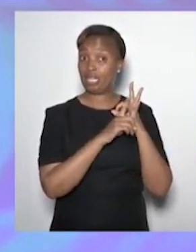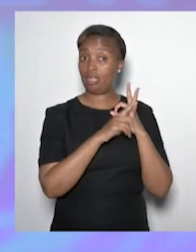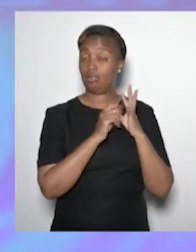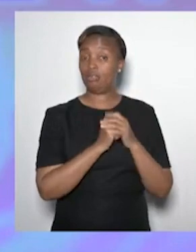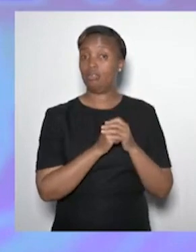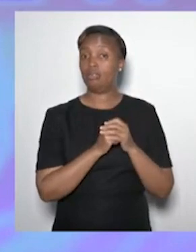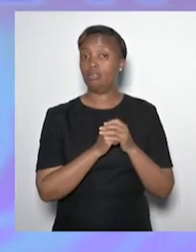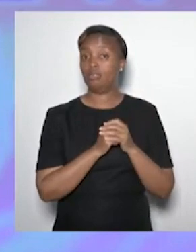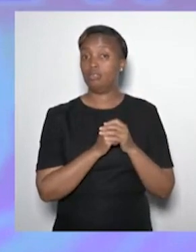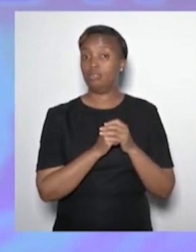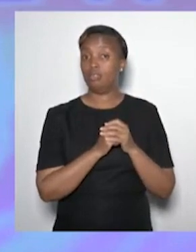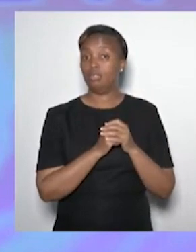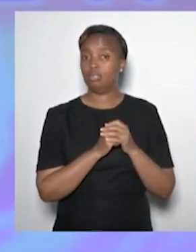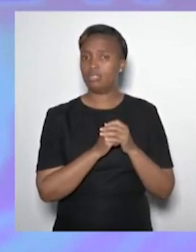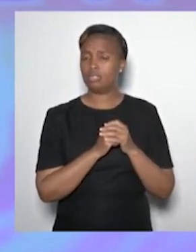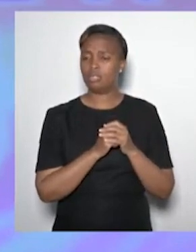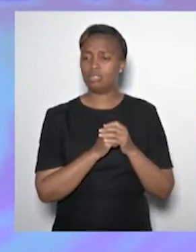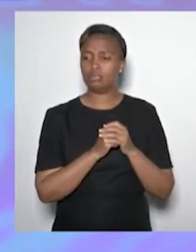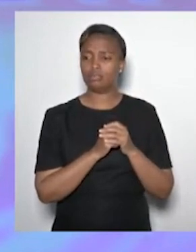one.